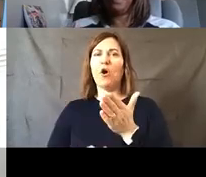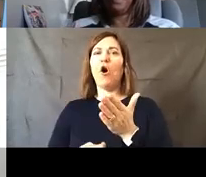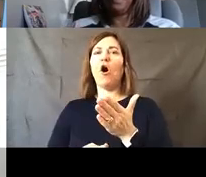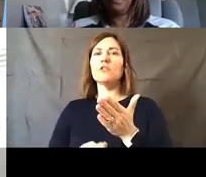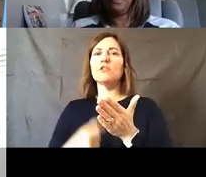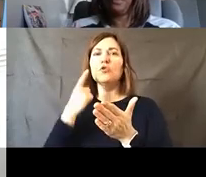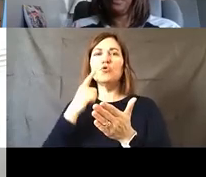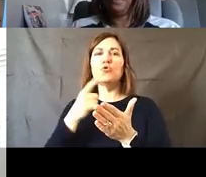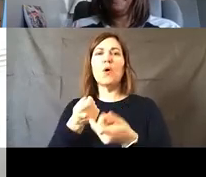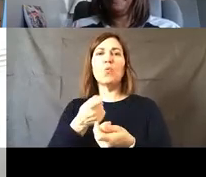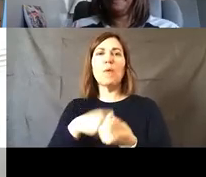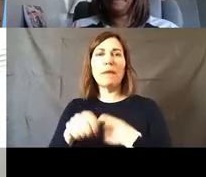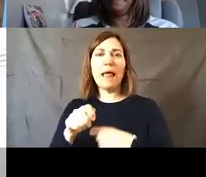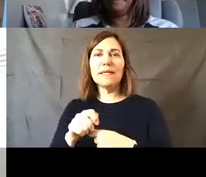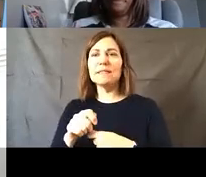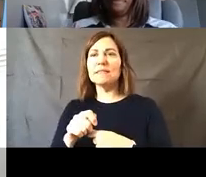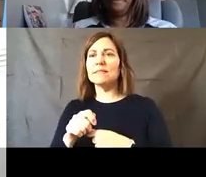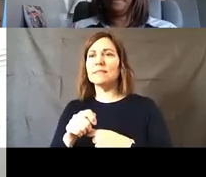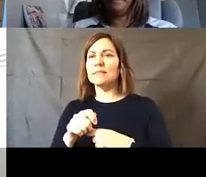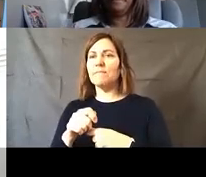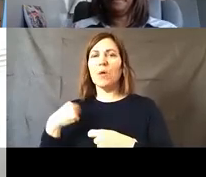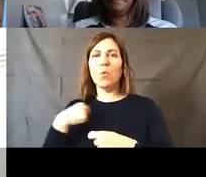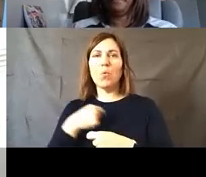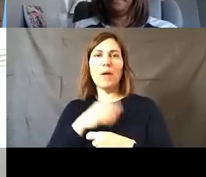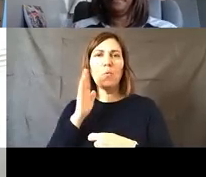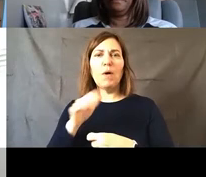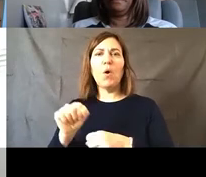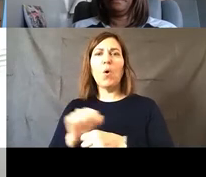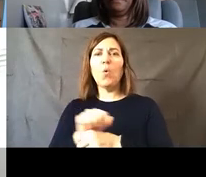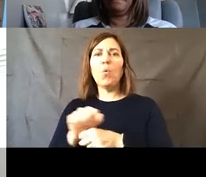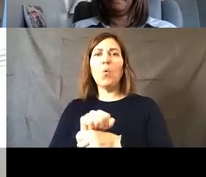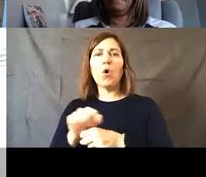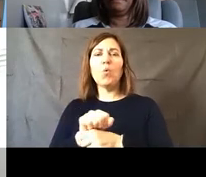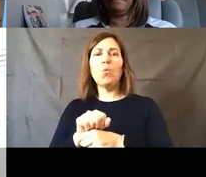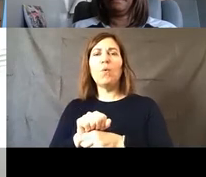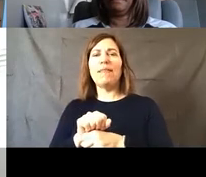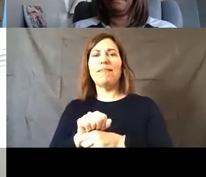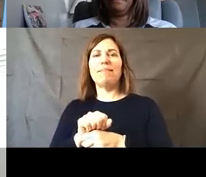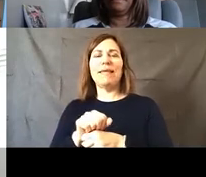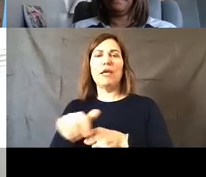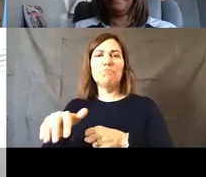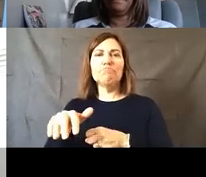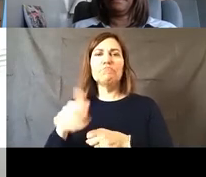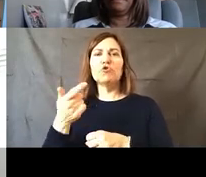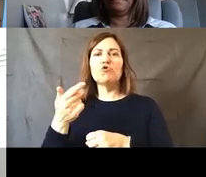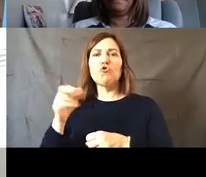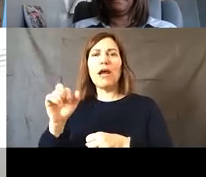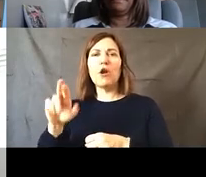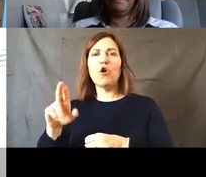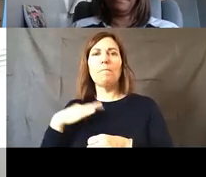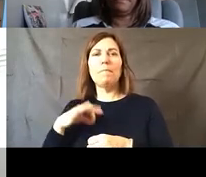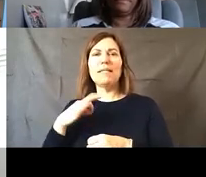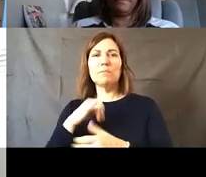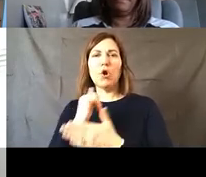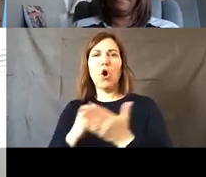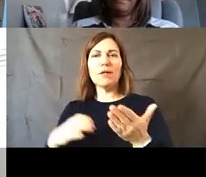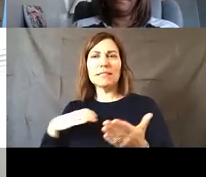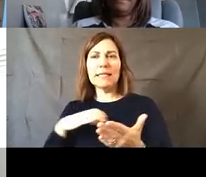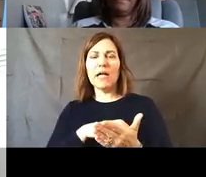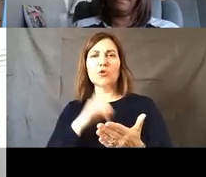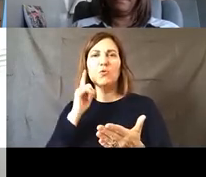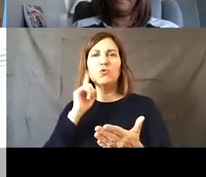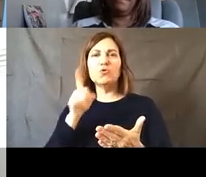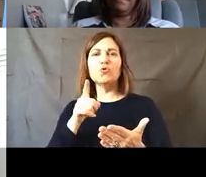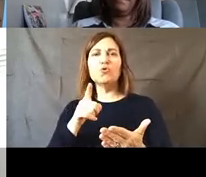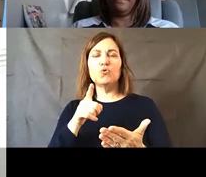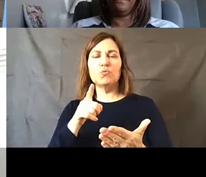replace. We'll work with the Greater Pittsburgh Arts Council to bring the artists back, to